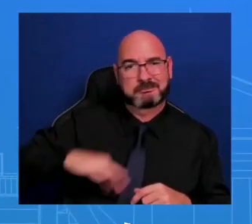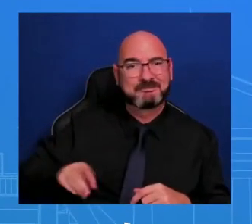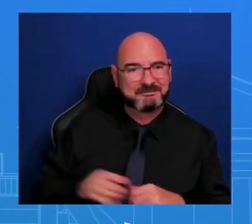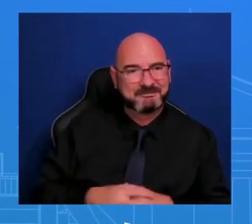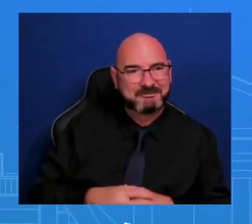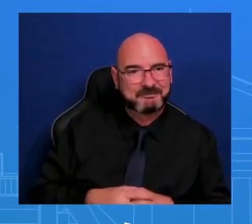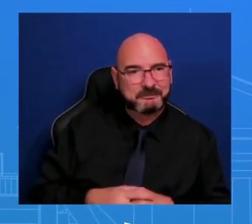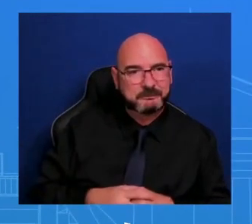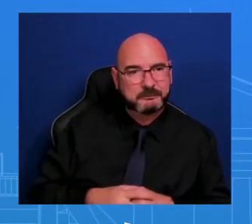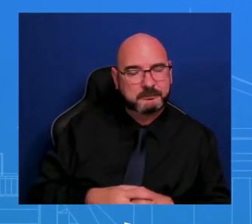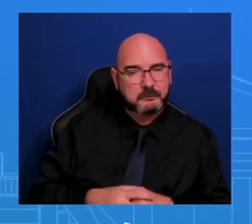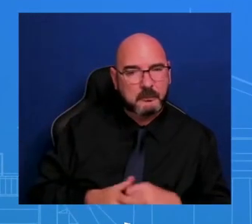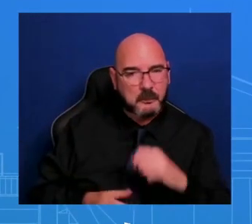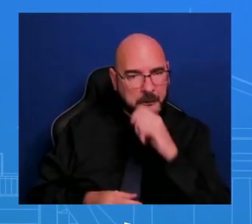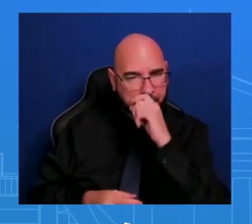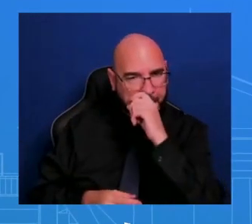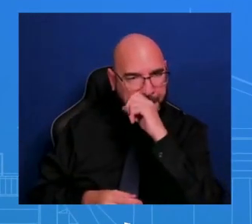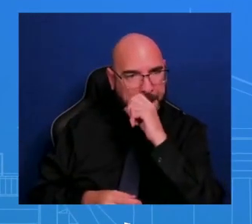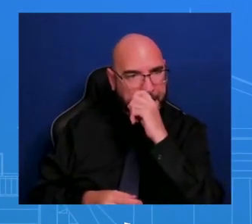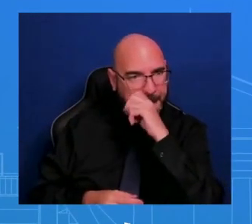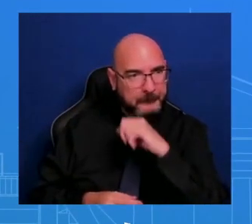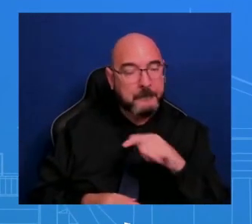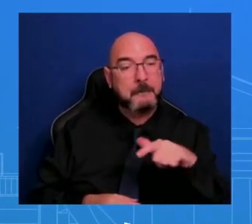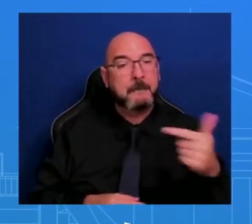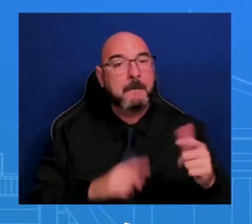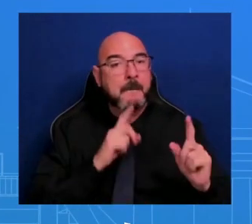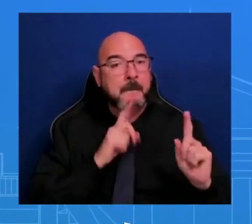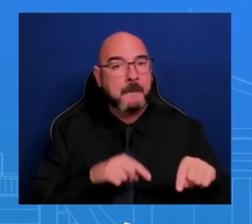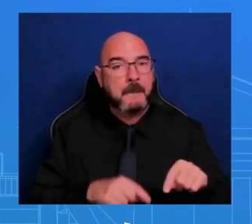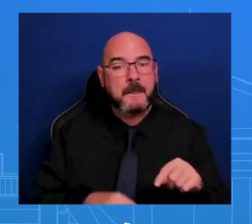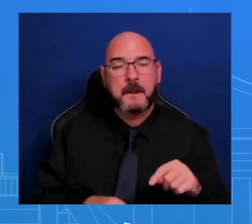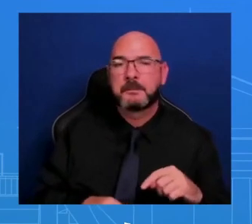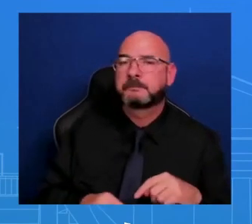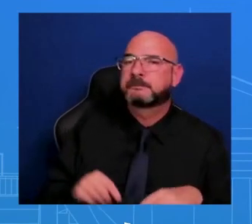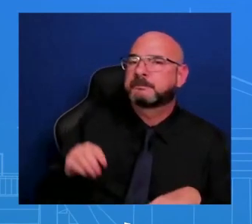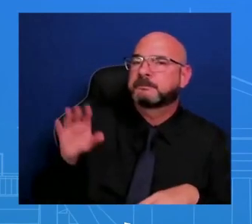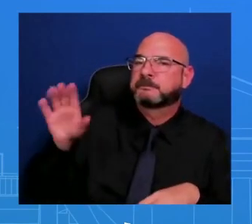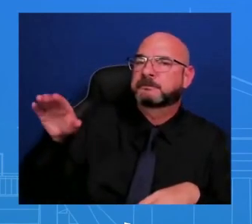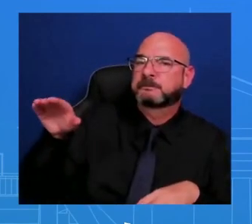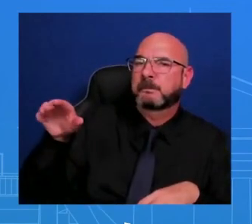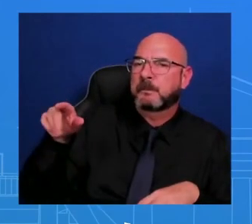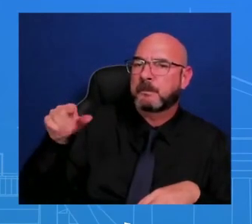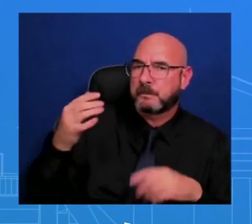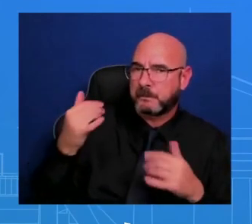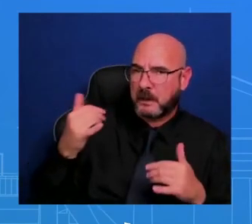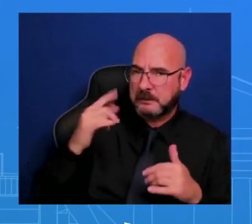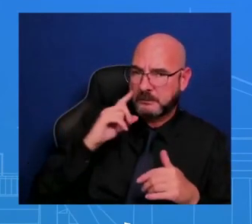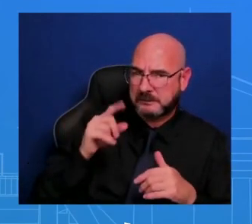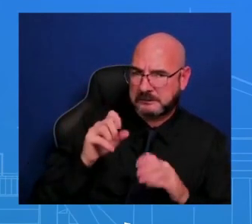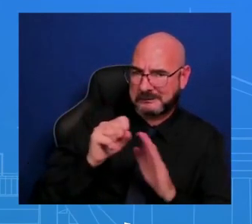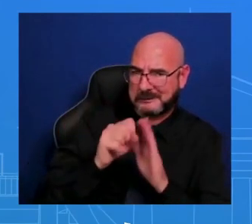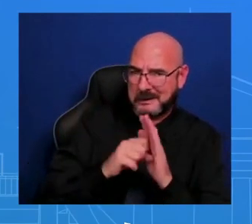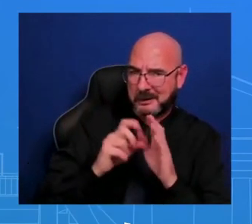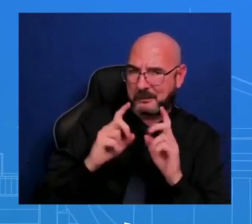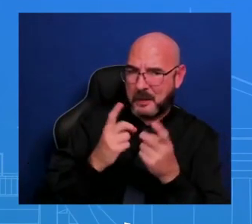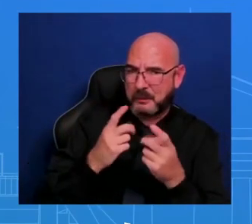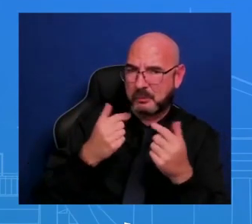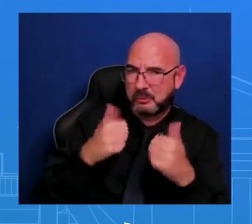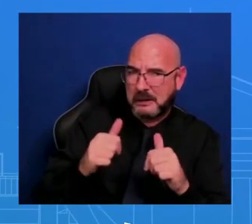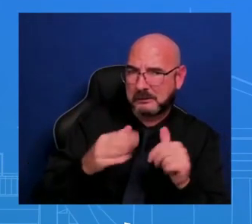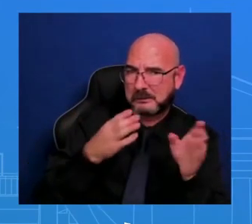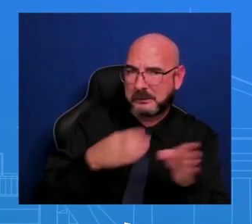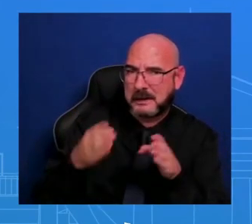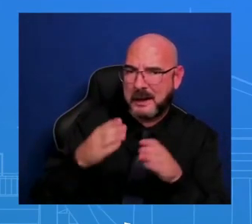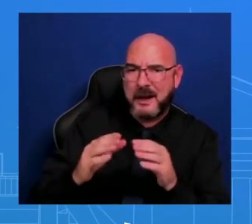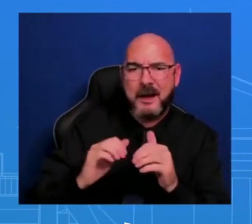mass evacuations of Americans if the war were to spread. Can you kind of give context of how likely you guys are viewing that